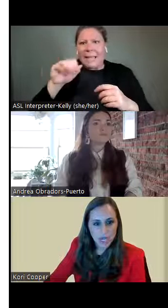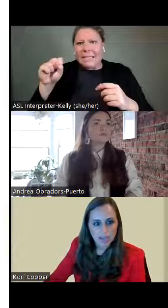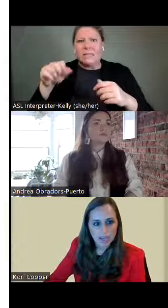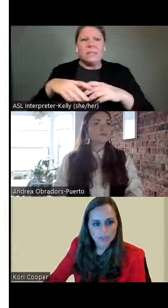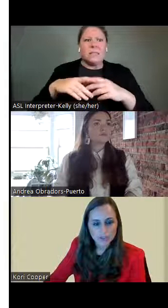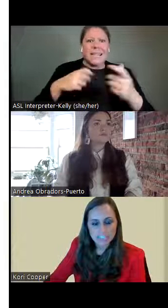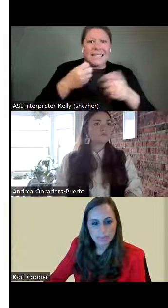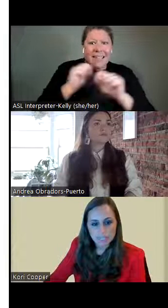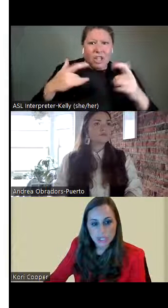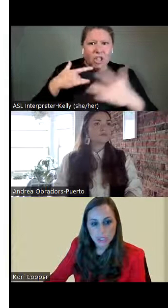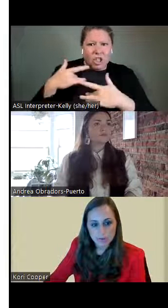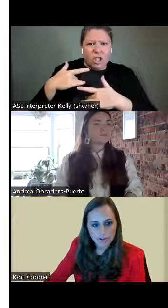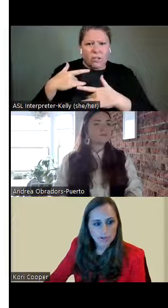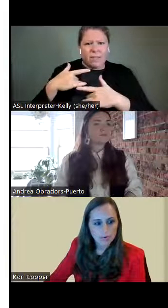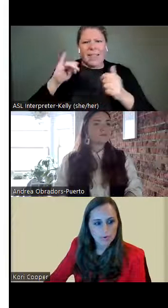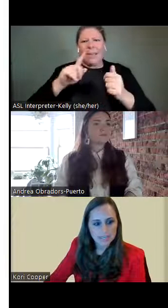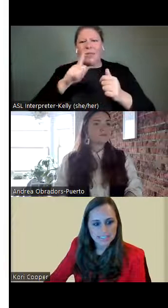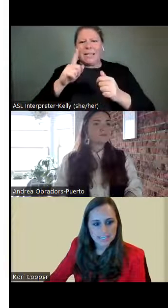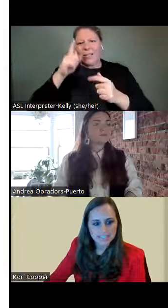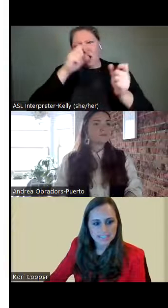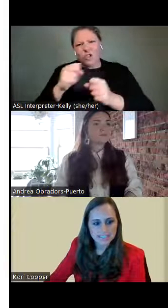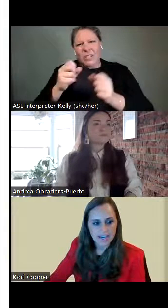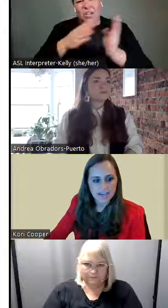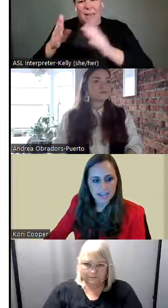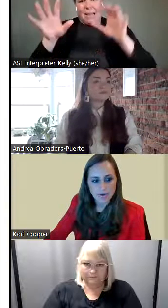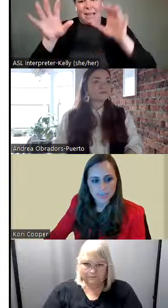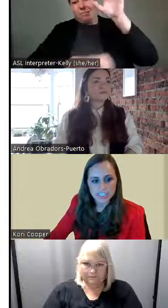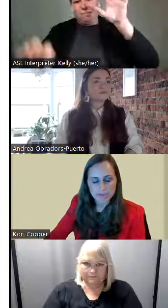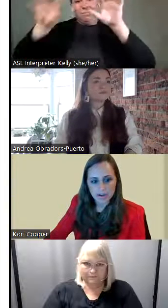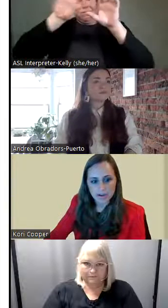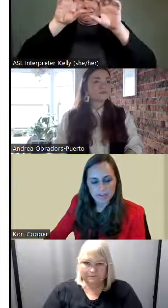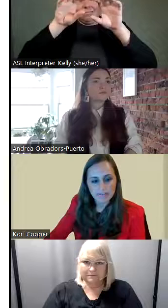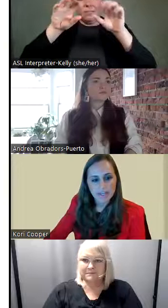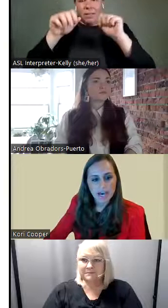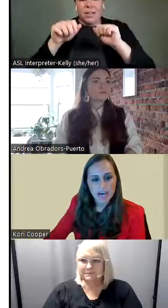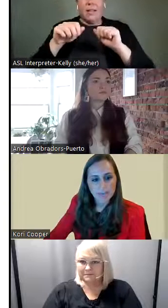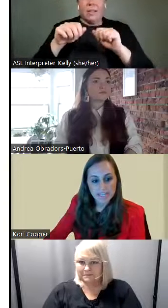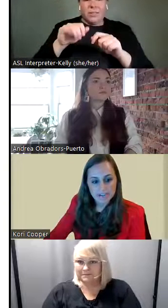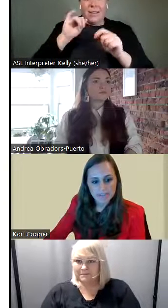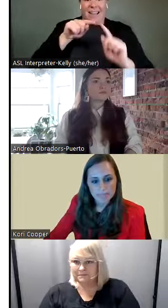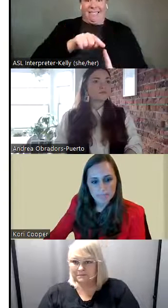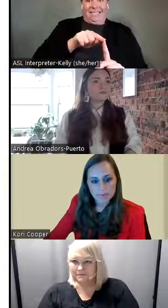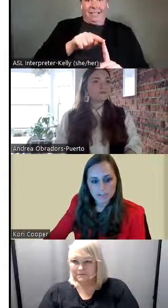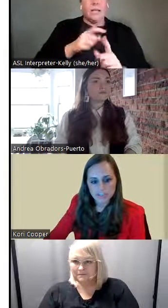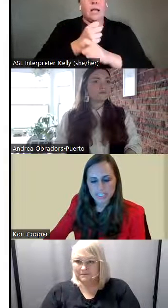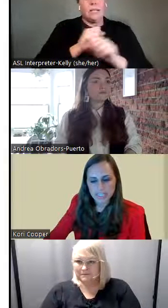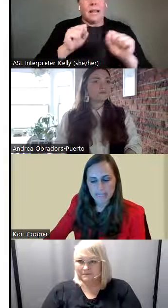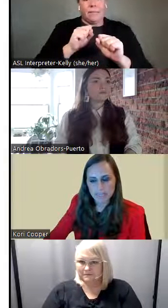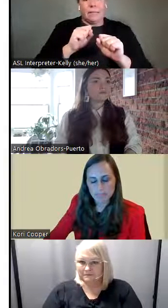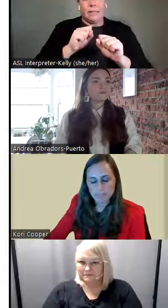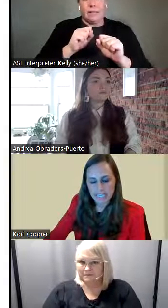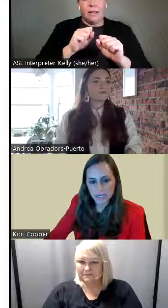our strategic plan, Clover, and quality and safety is now a strategic imperative embedded within our